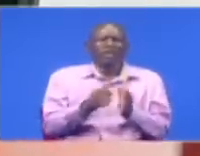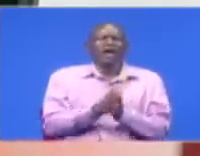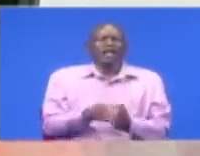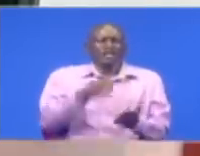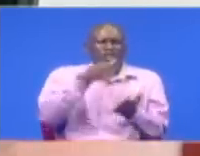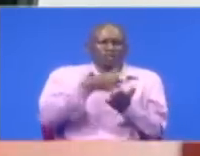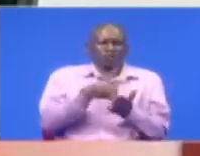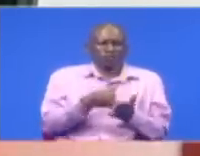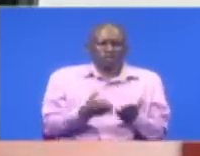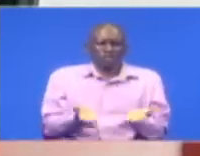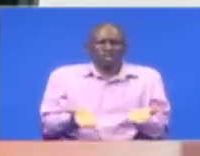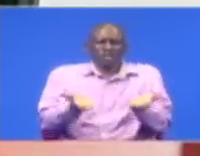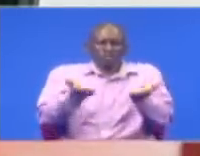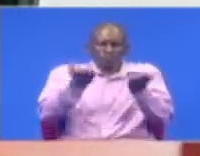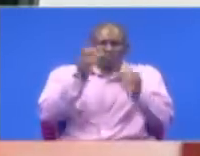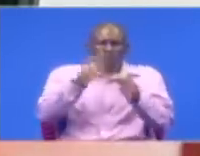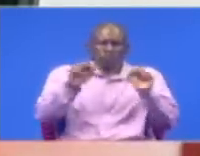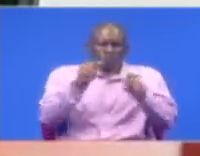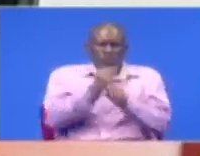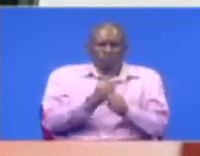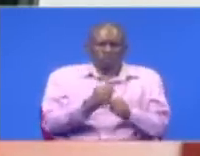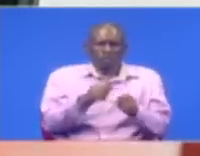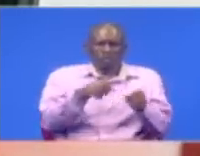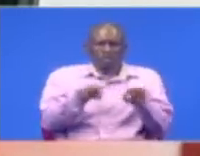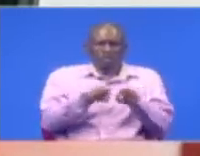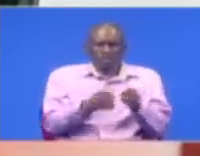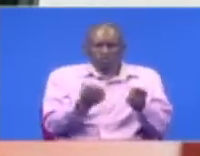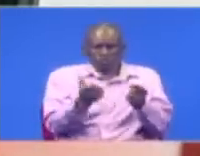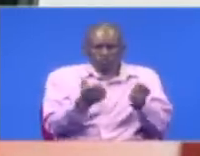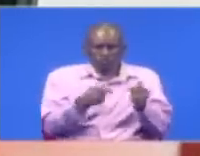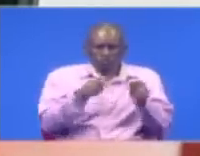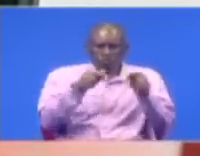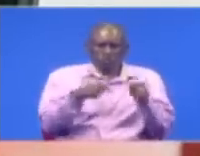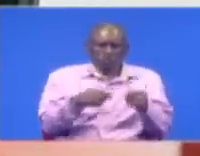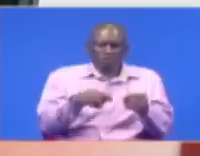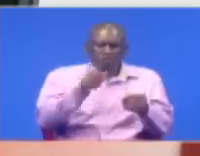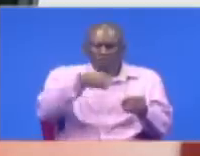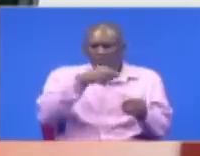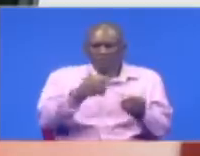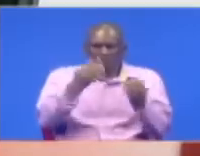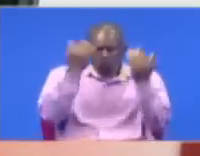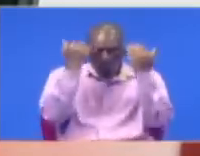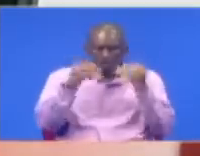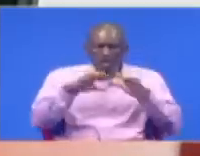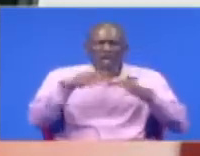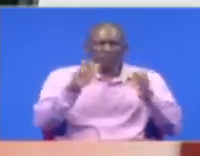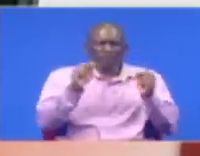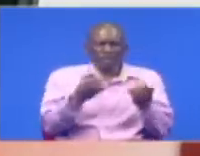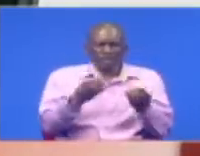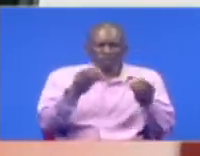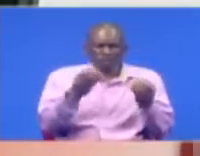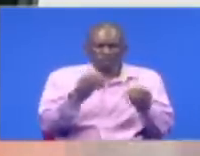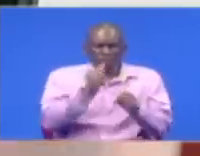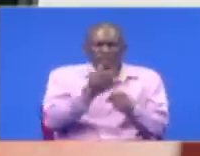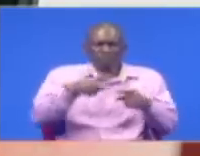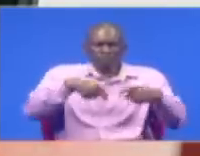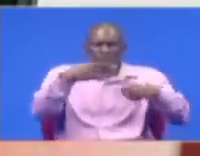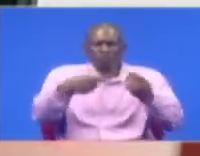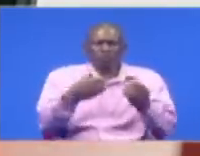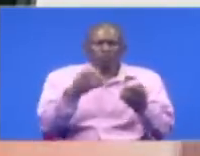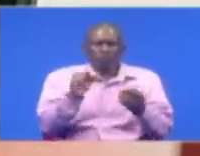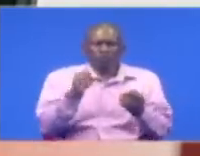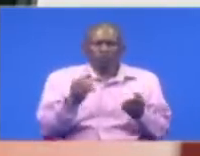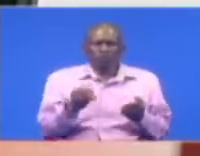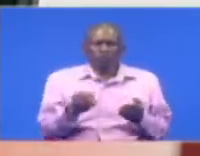the improvements we can make, like small claims courts and how we get them going. So